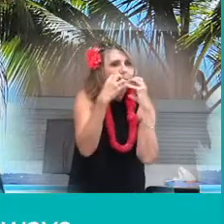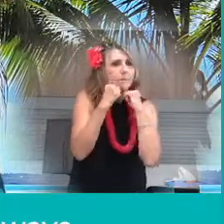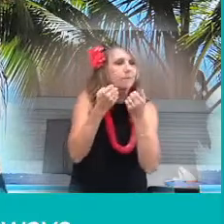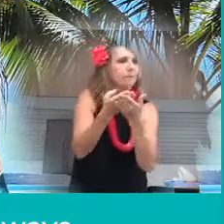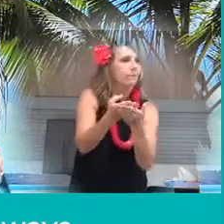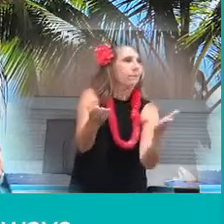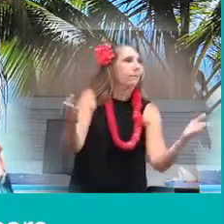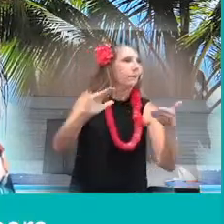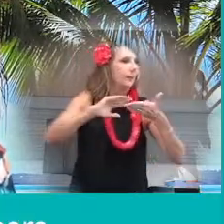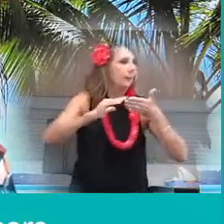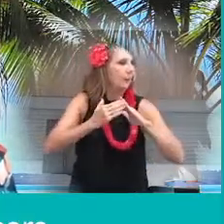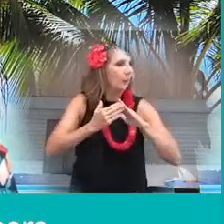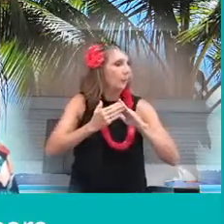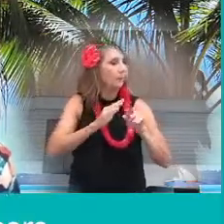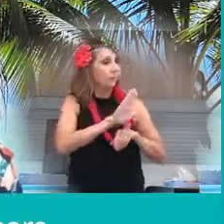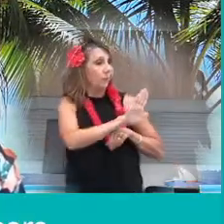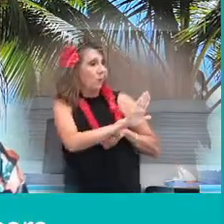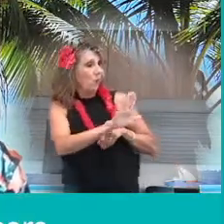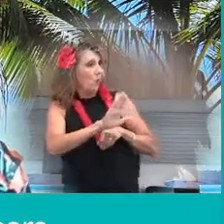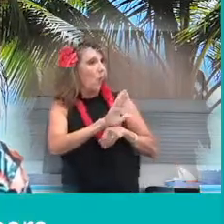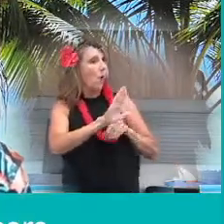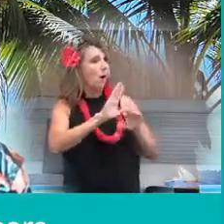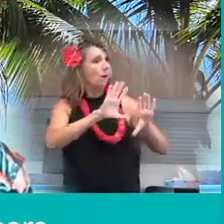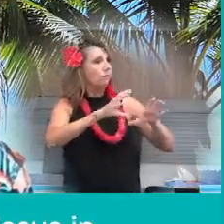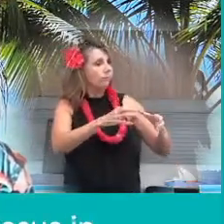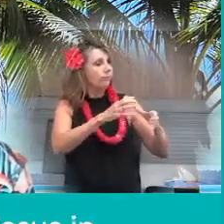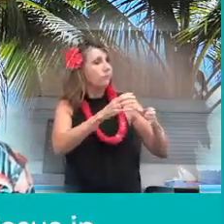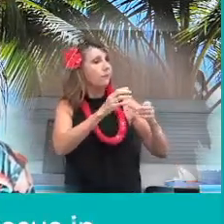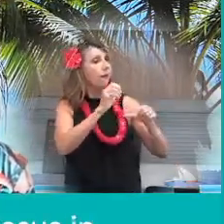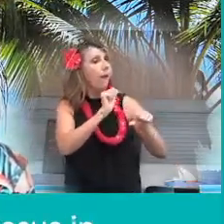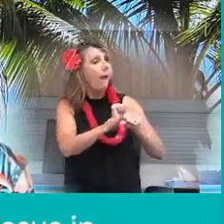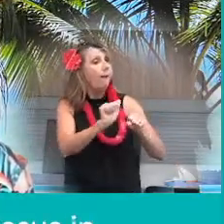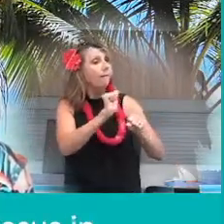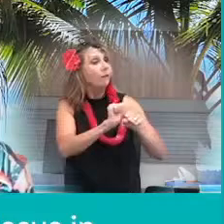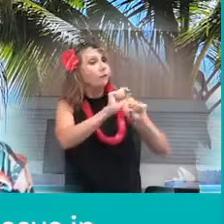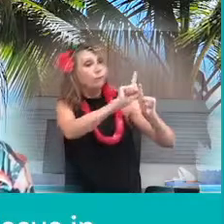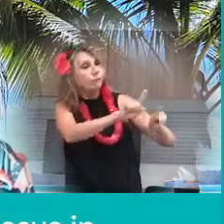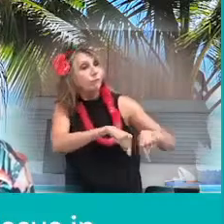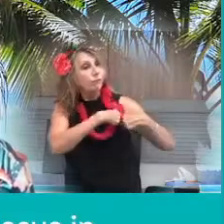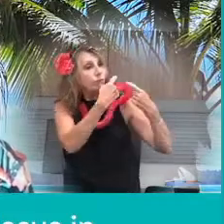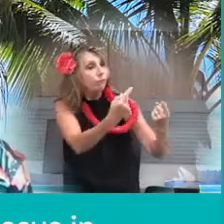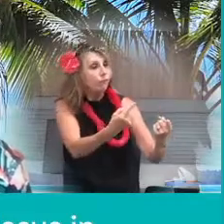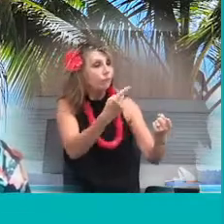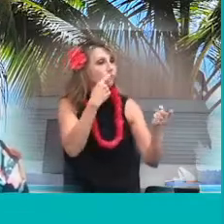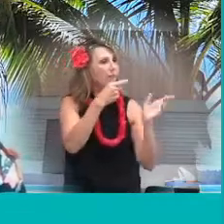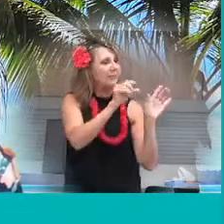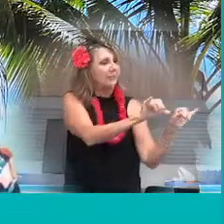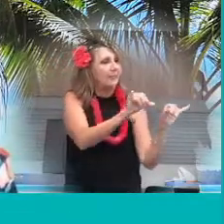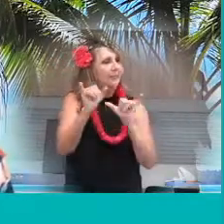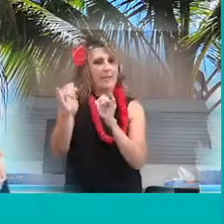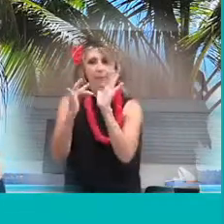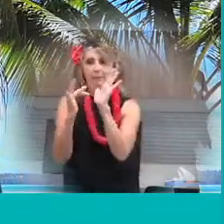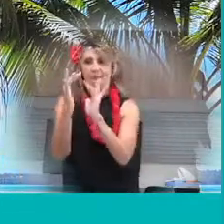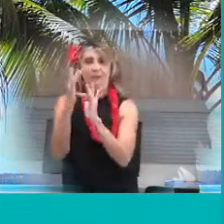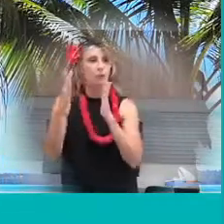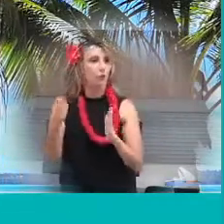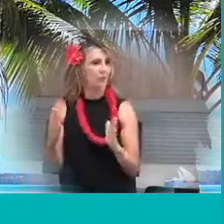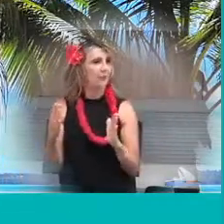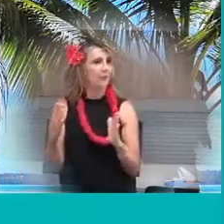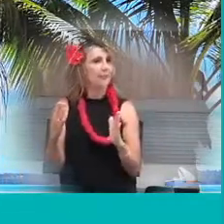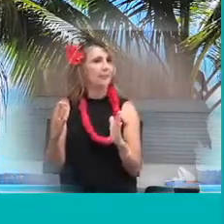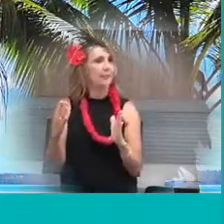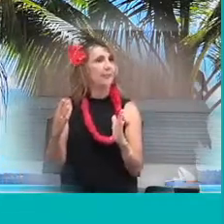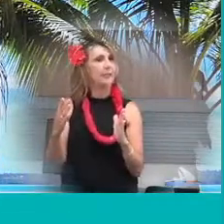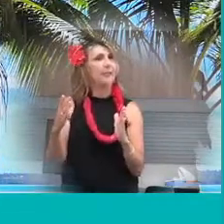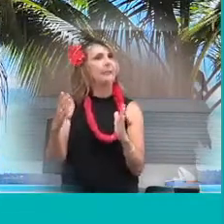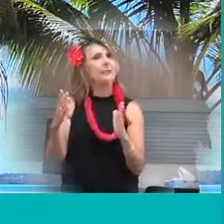many diverse ways over the course of so many years represent the hands and feet of Jesus in our schools and in